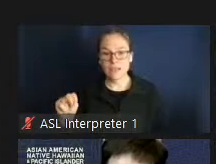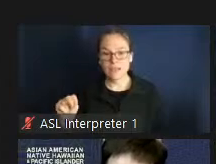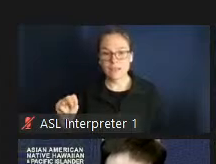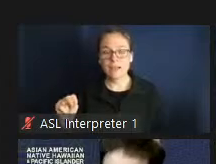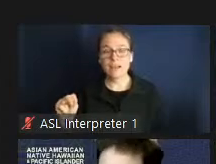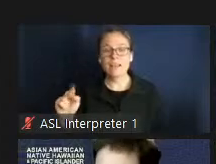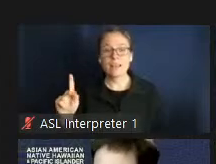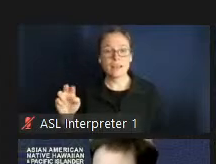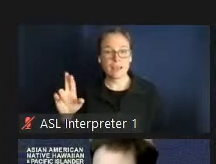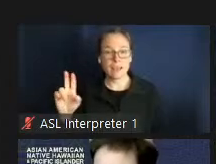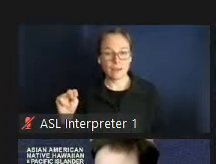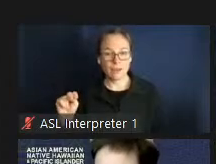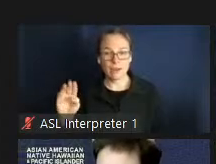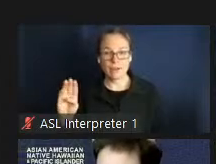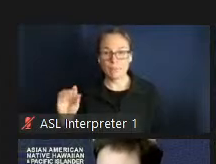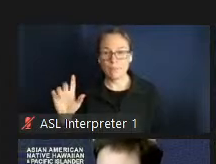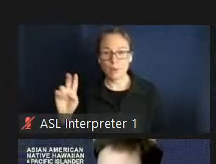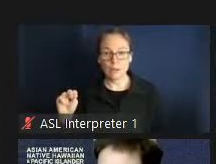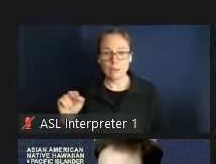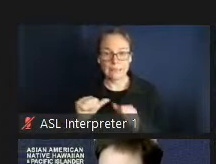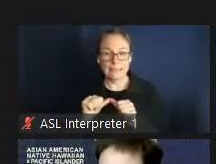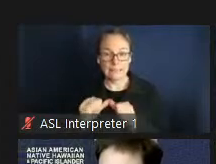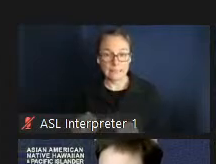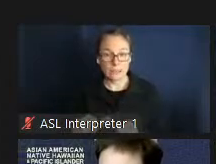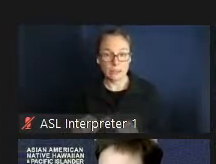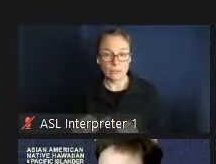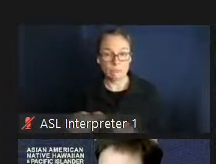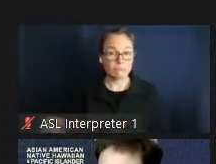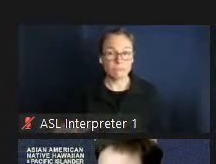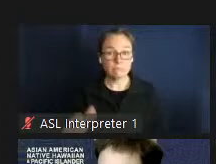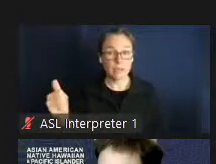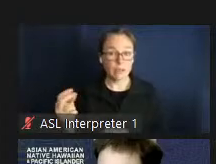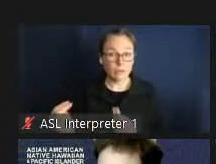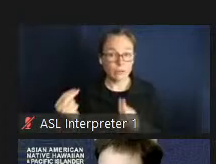committee. Are there any other nominations?